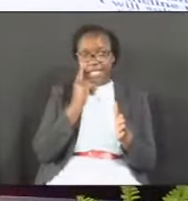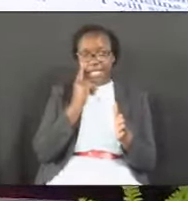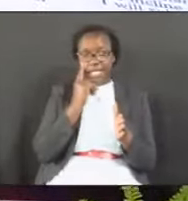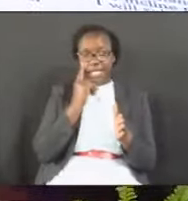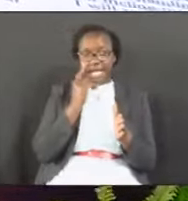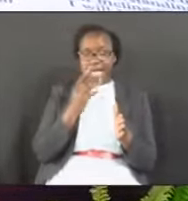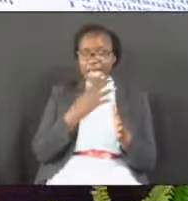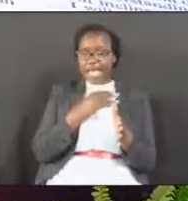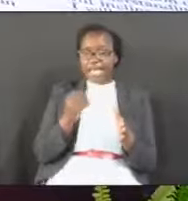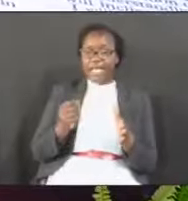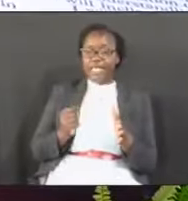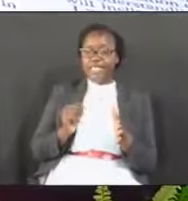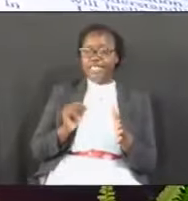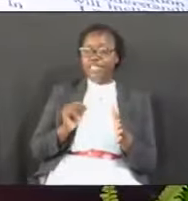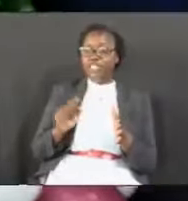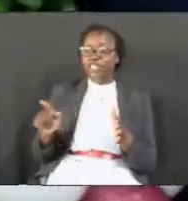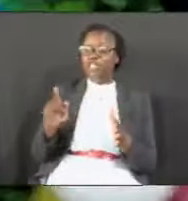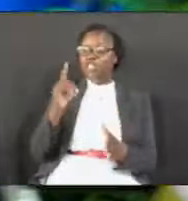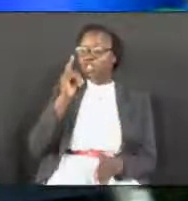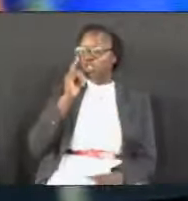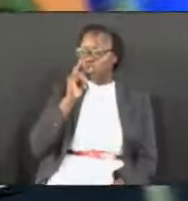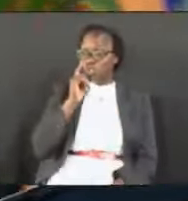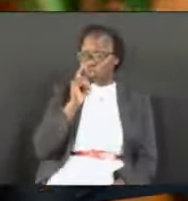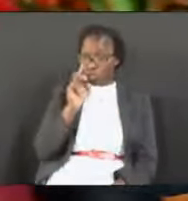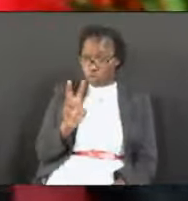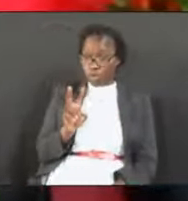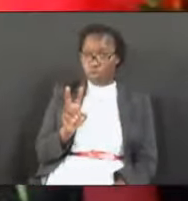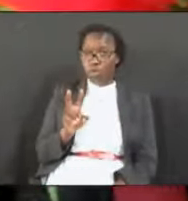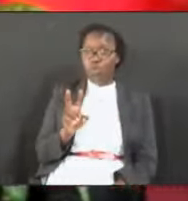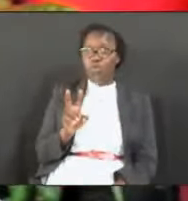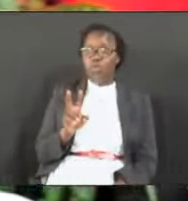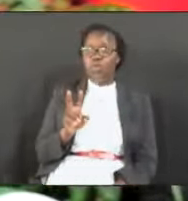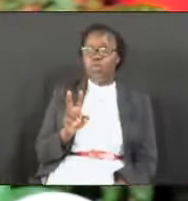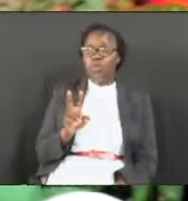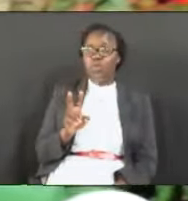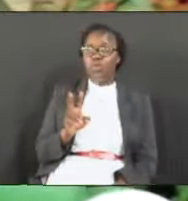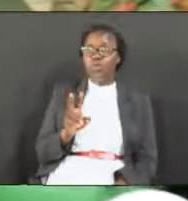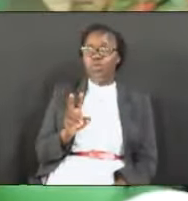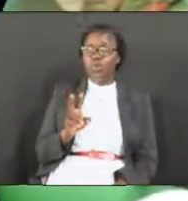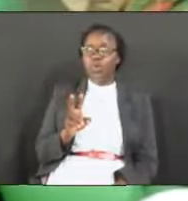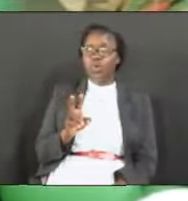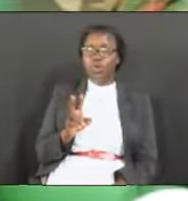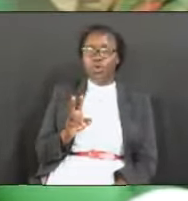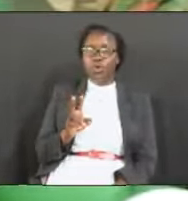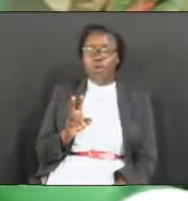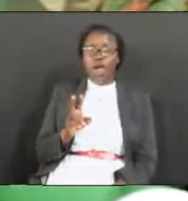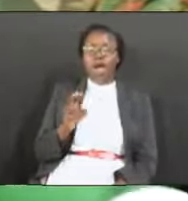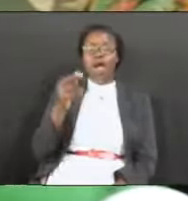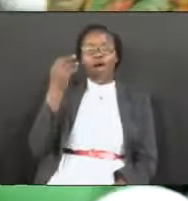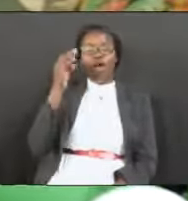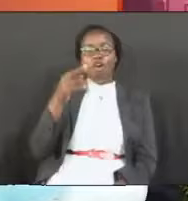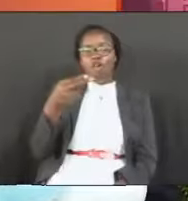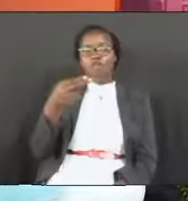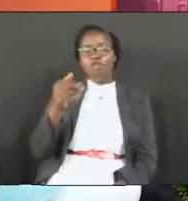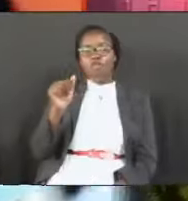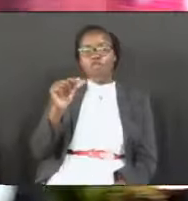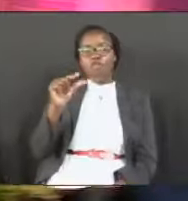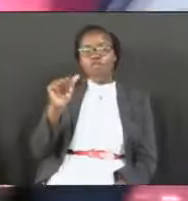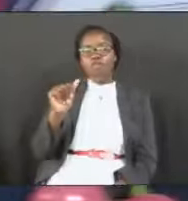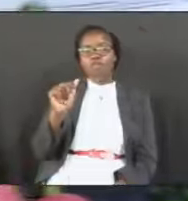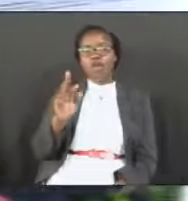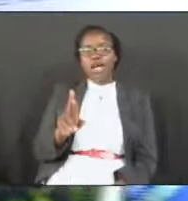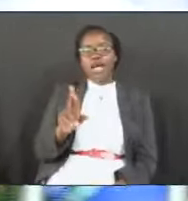she saw. The Lord opened the eyes of Hagar, and